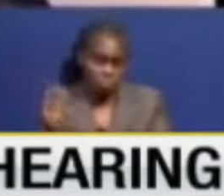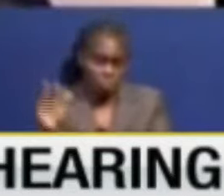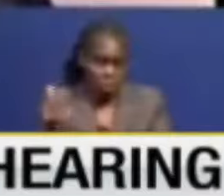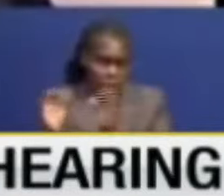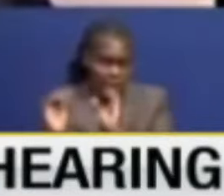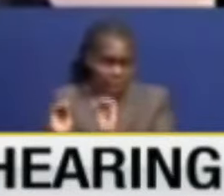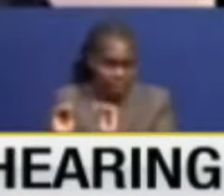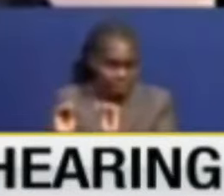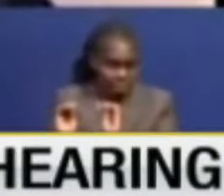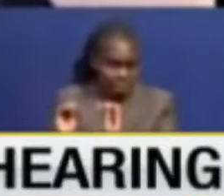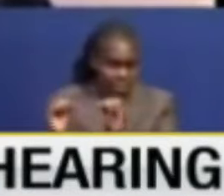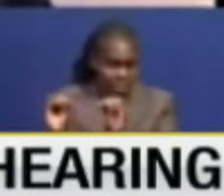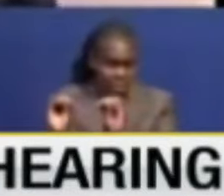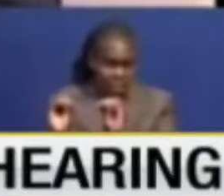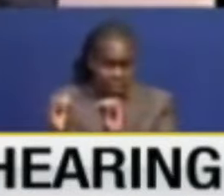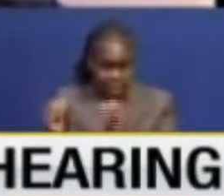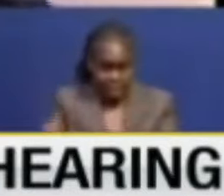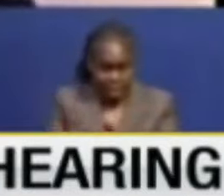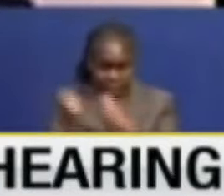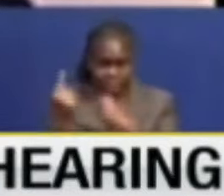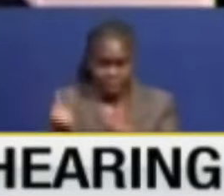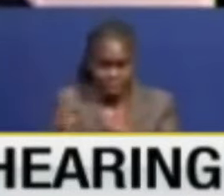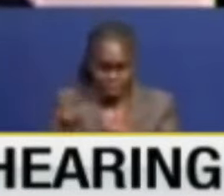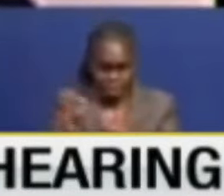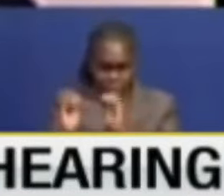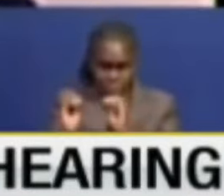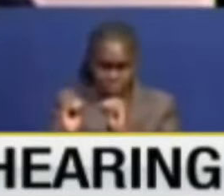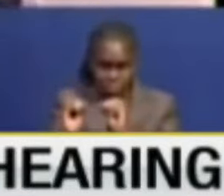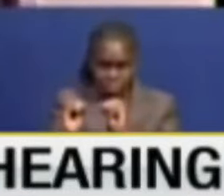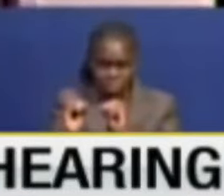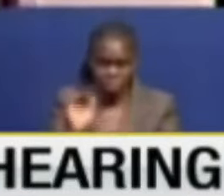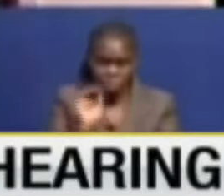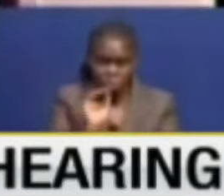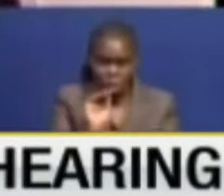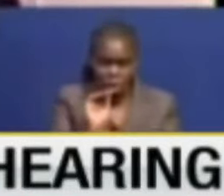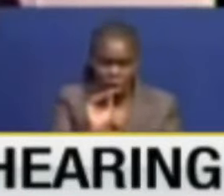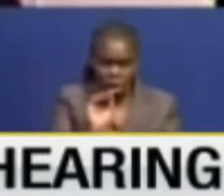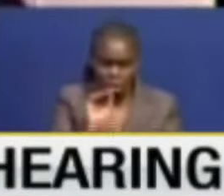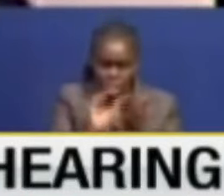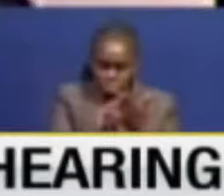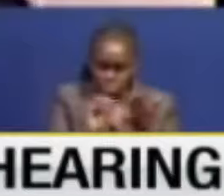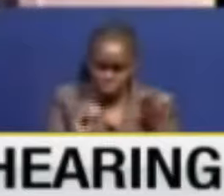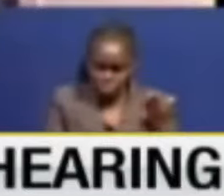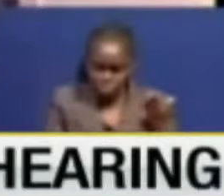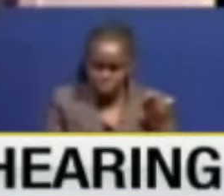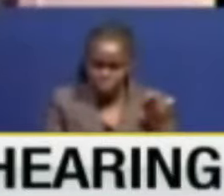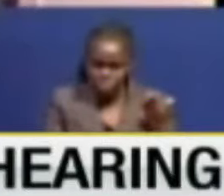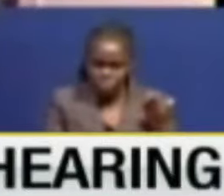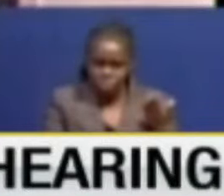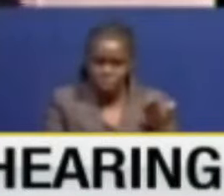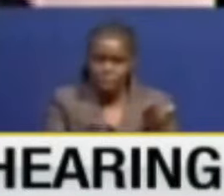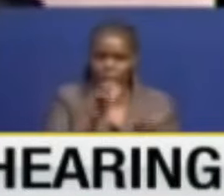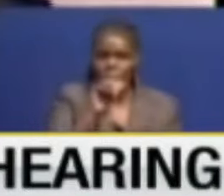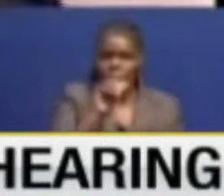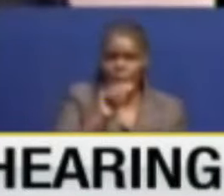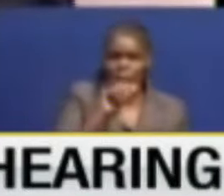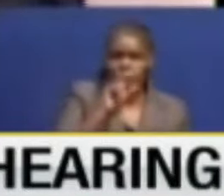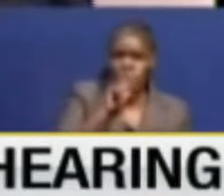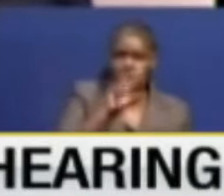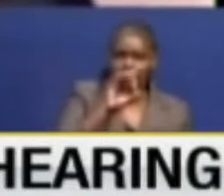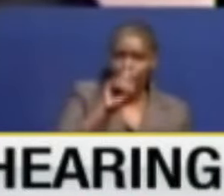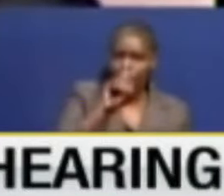summoned, we seek to expunge from record the affidavit of one